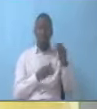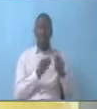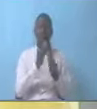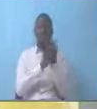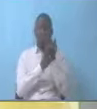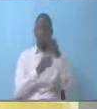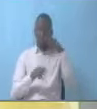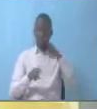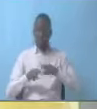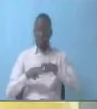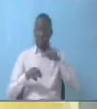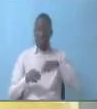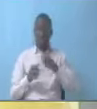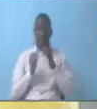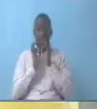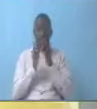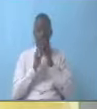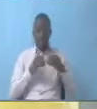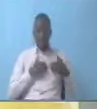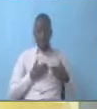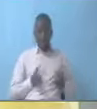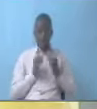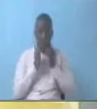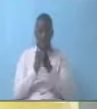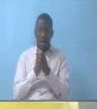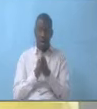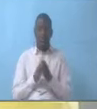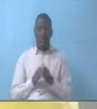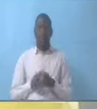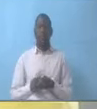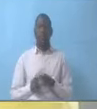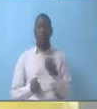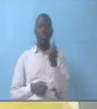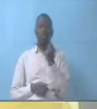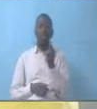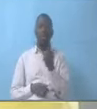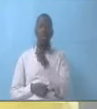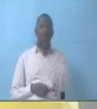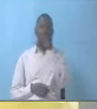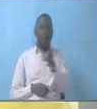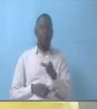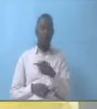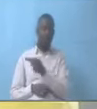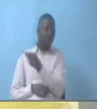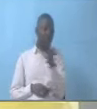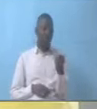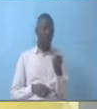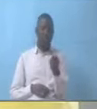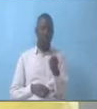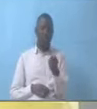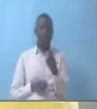du walu wo. Not any one of them. Amu kenn ci ñom. Mention my name. Duna suma tour.